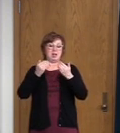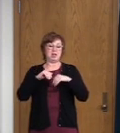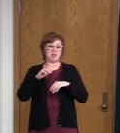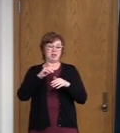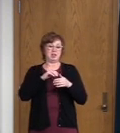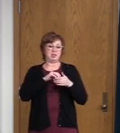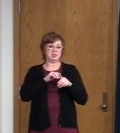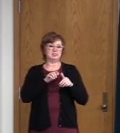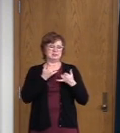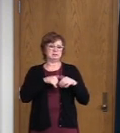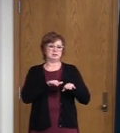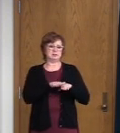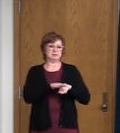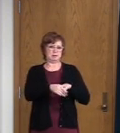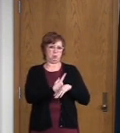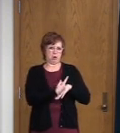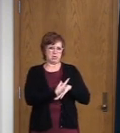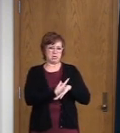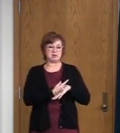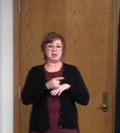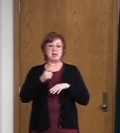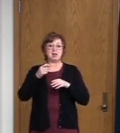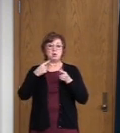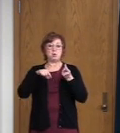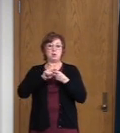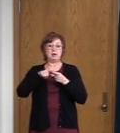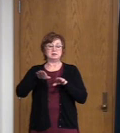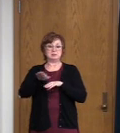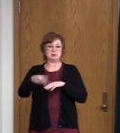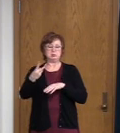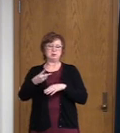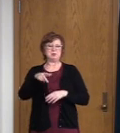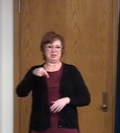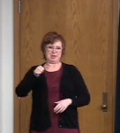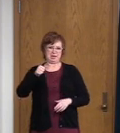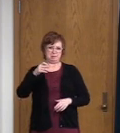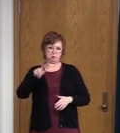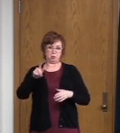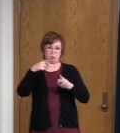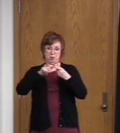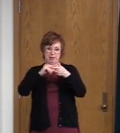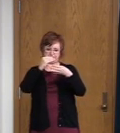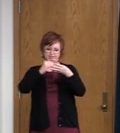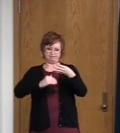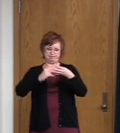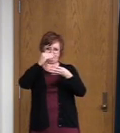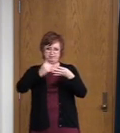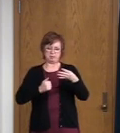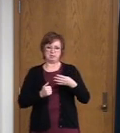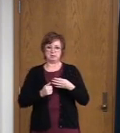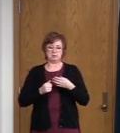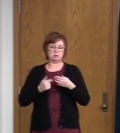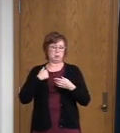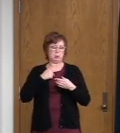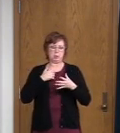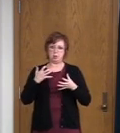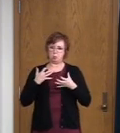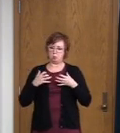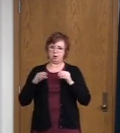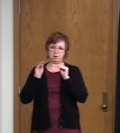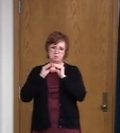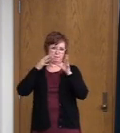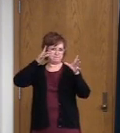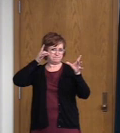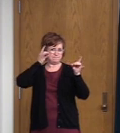more vaccines, and they can't get here soon enough. Once again, I'd like to encourage everyone to get vaccinated when